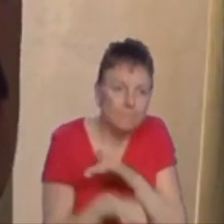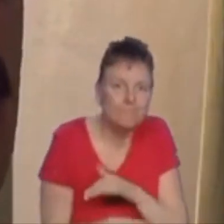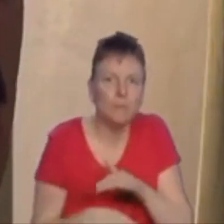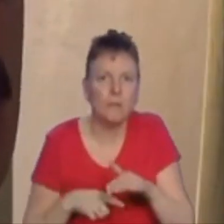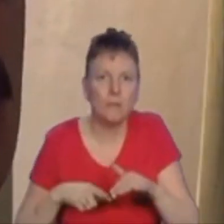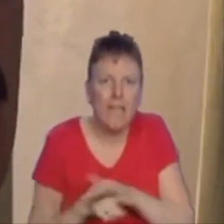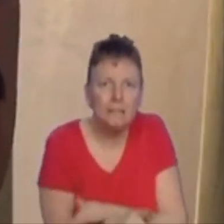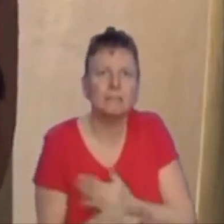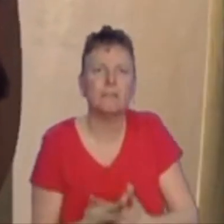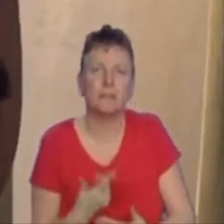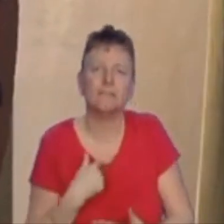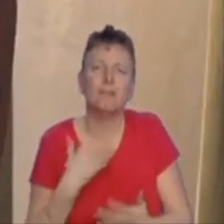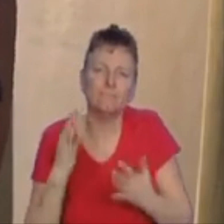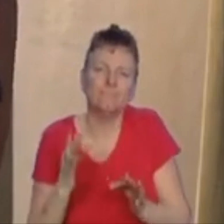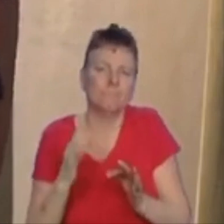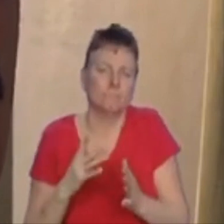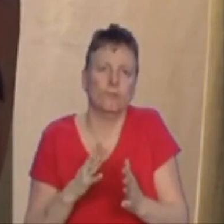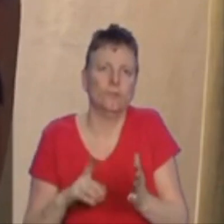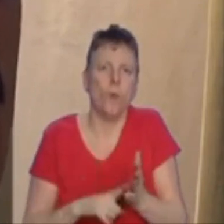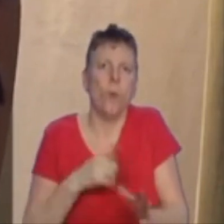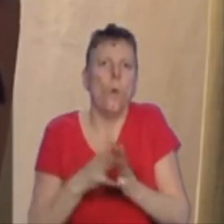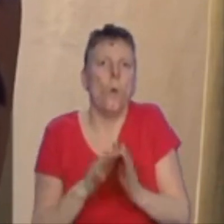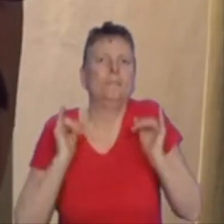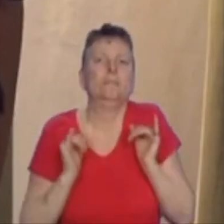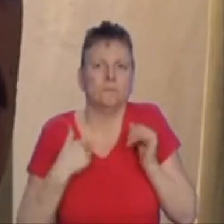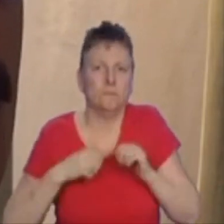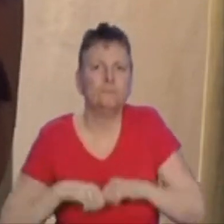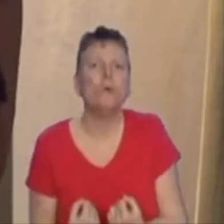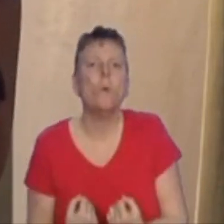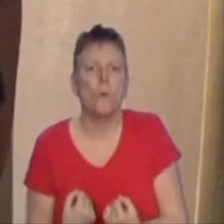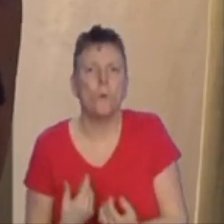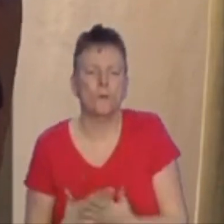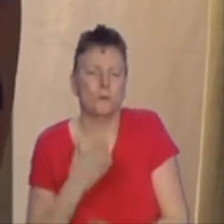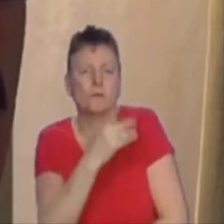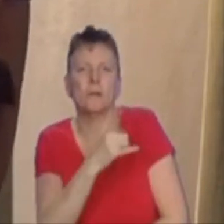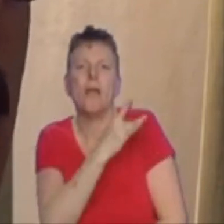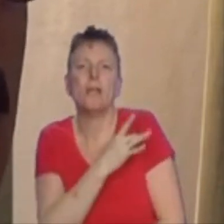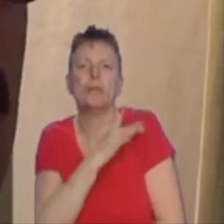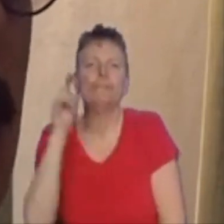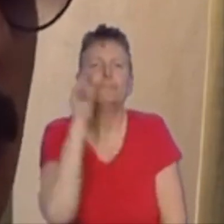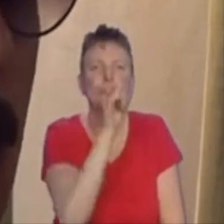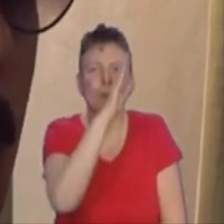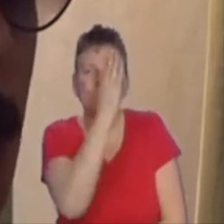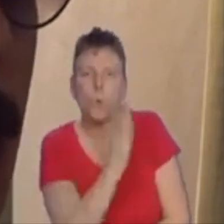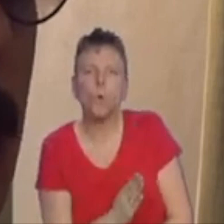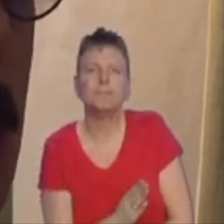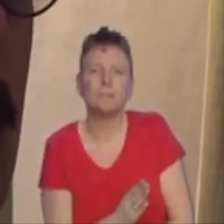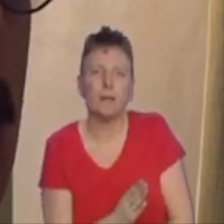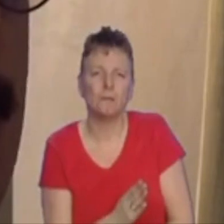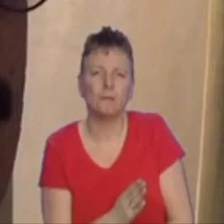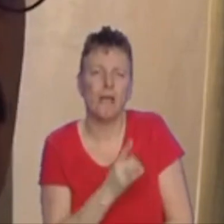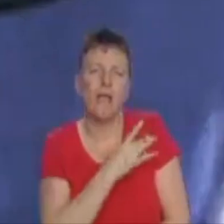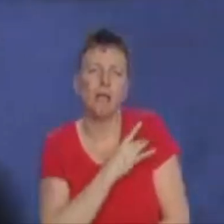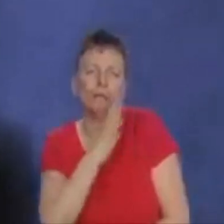of installations scattered along the Northern Irish border on the Irish Republic